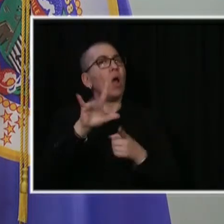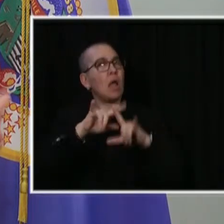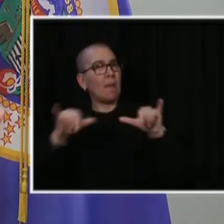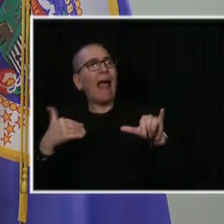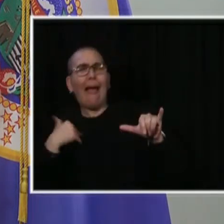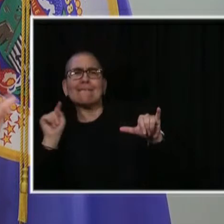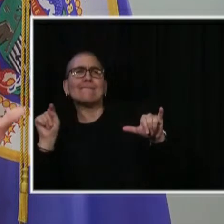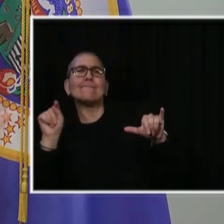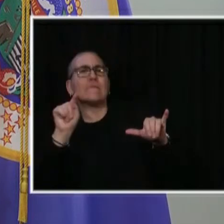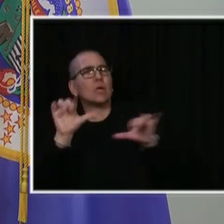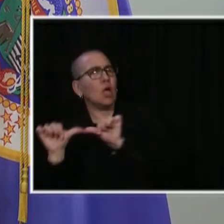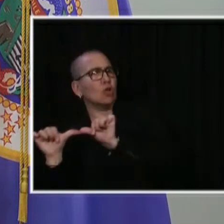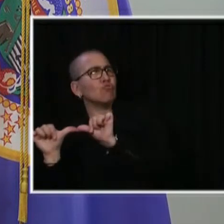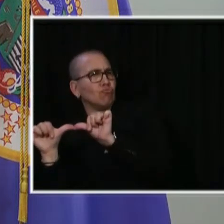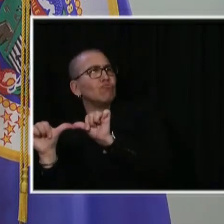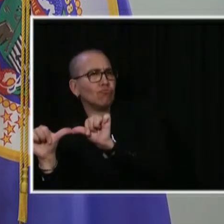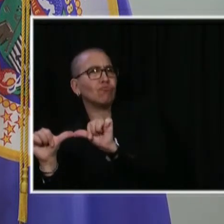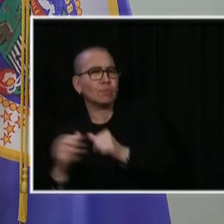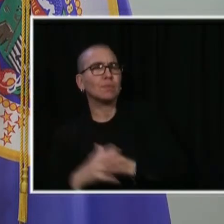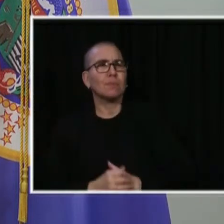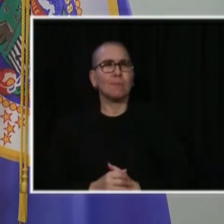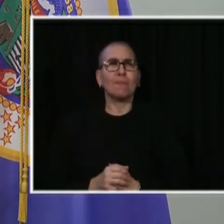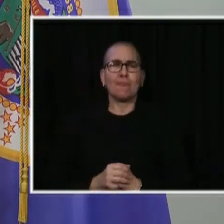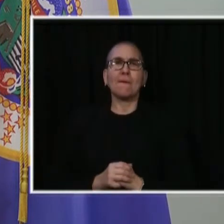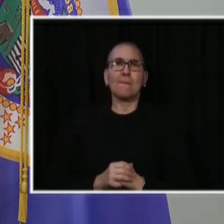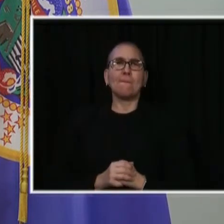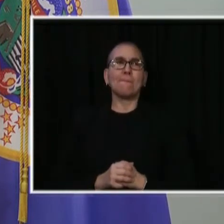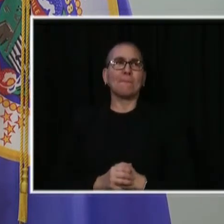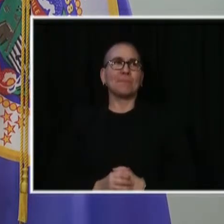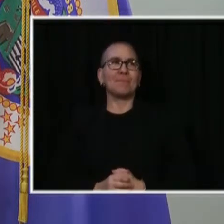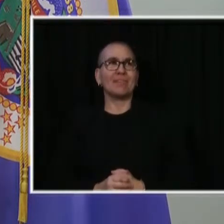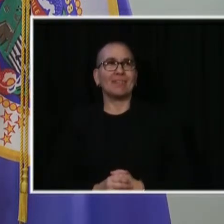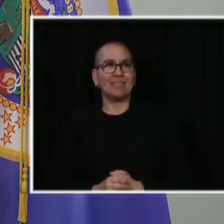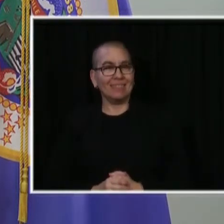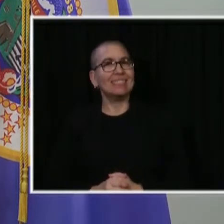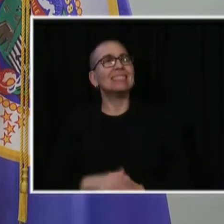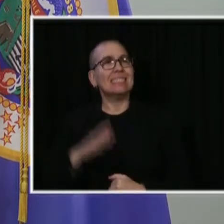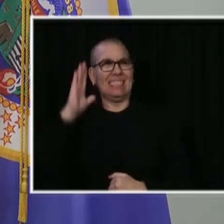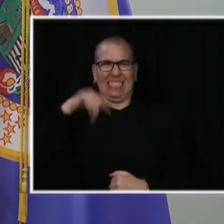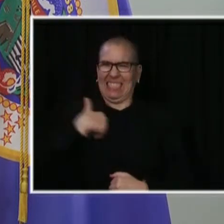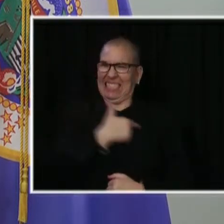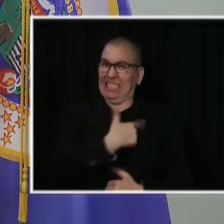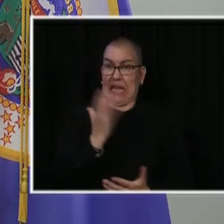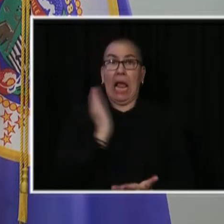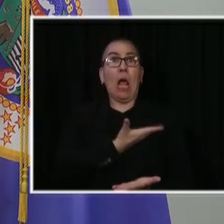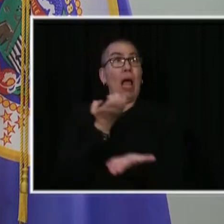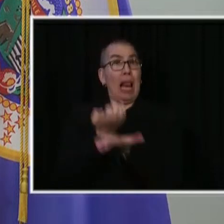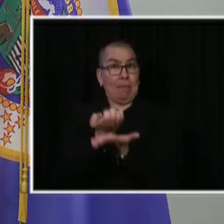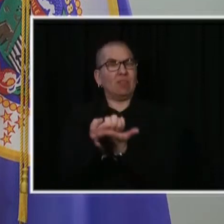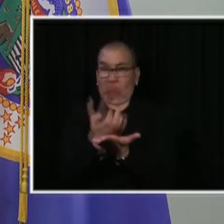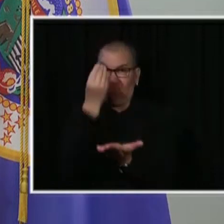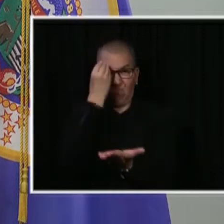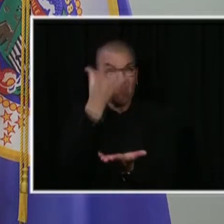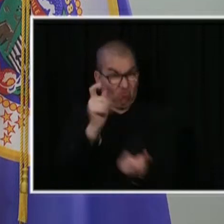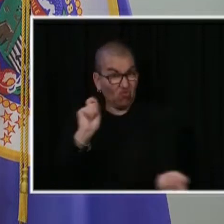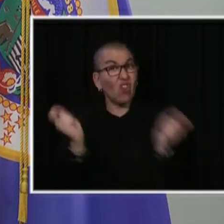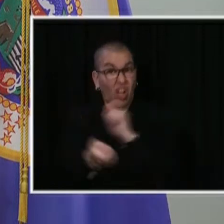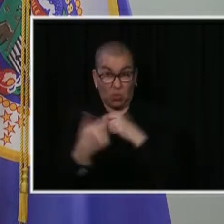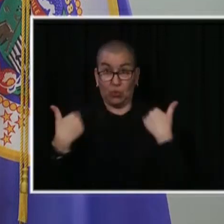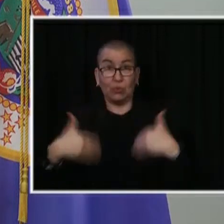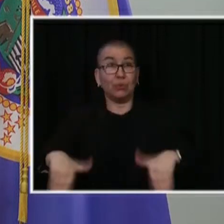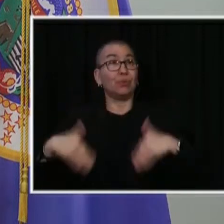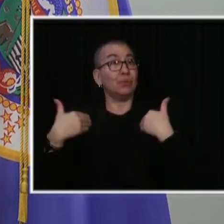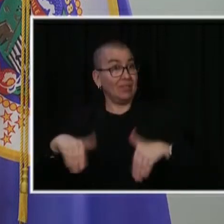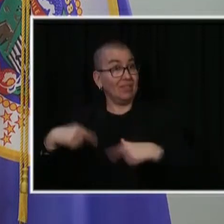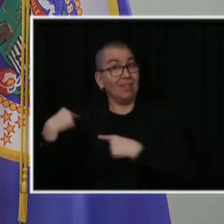reskill our economy for the jobs of the future. Our economy has changed a lot in the last year, and it's not just going to go back to the way that it was, and it